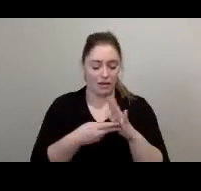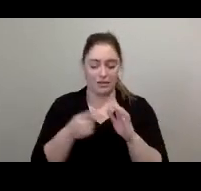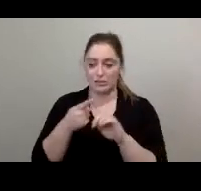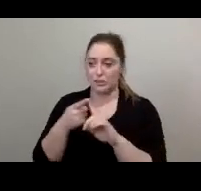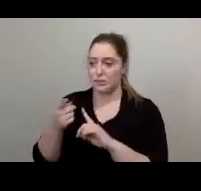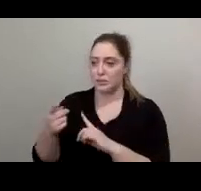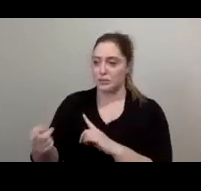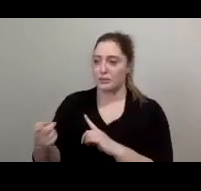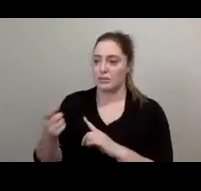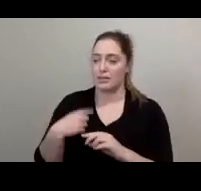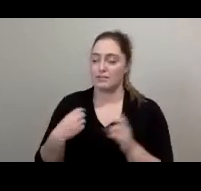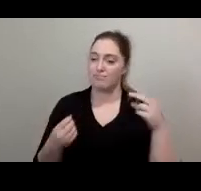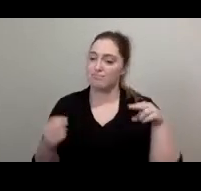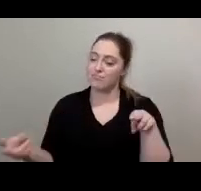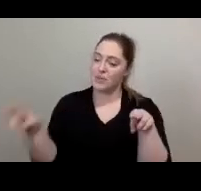is